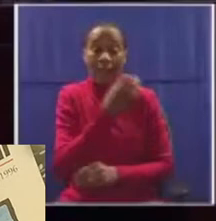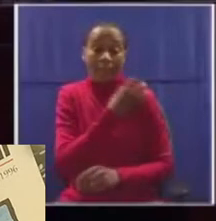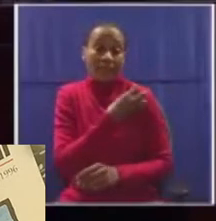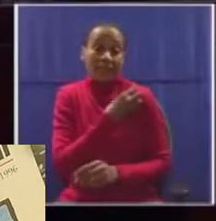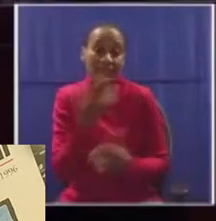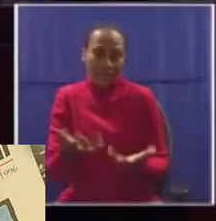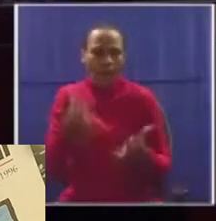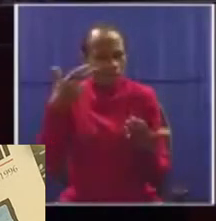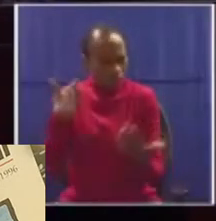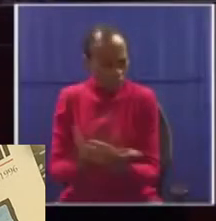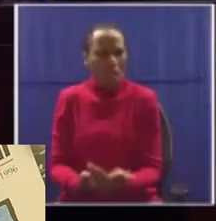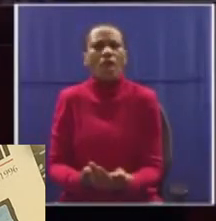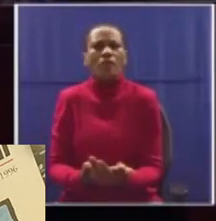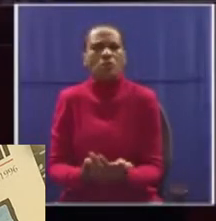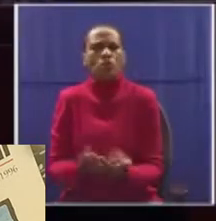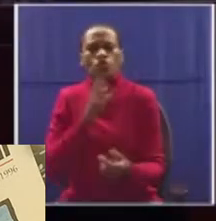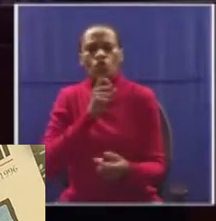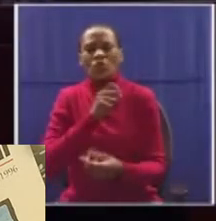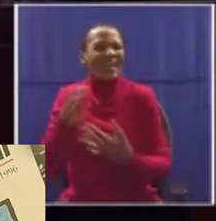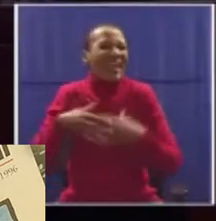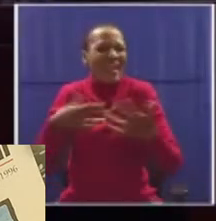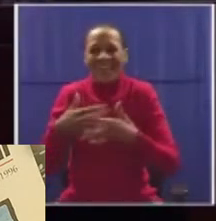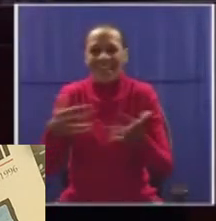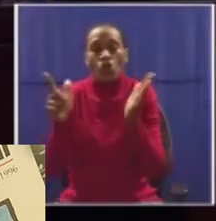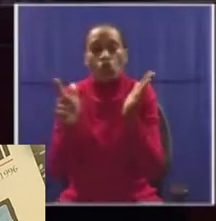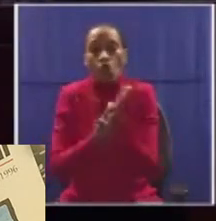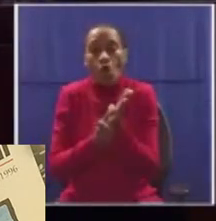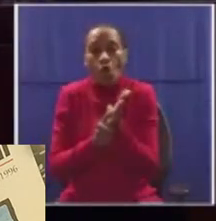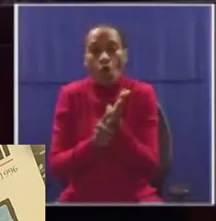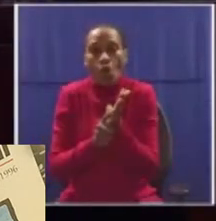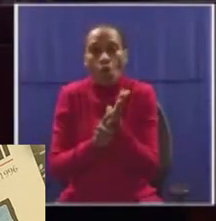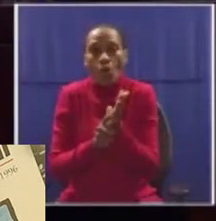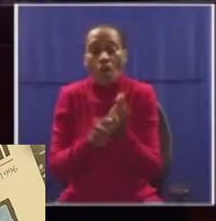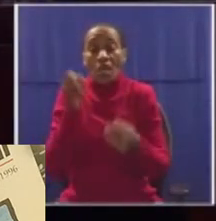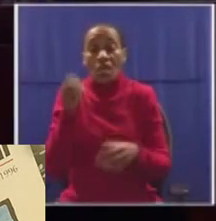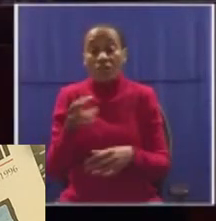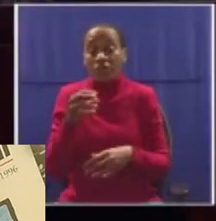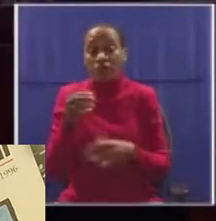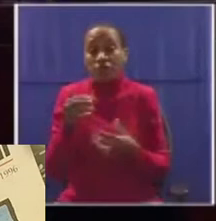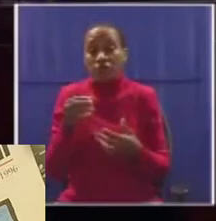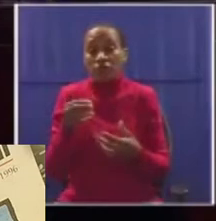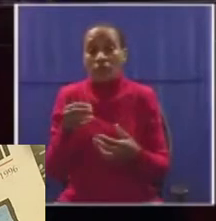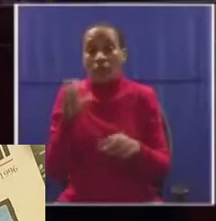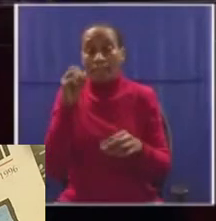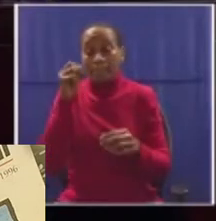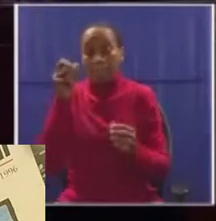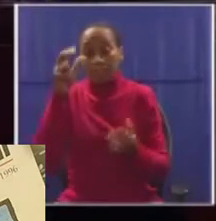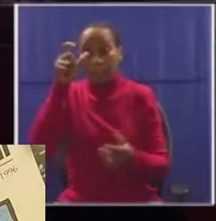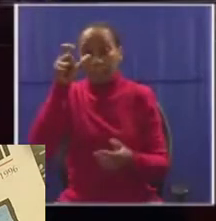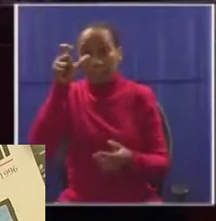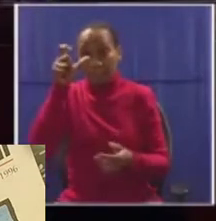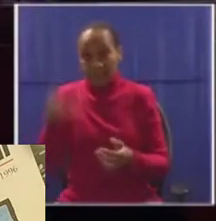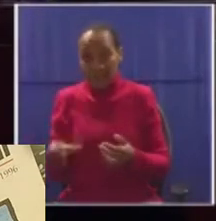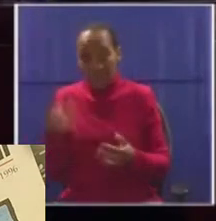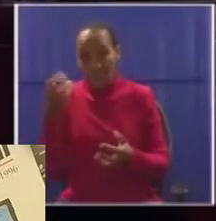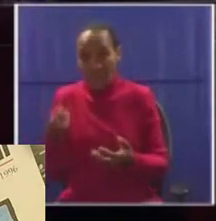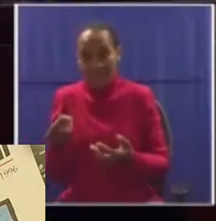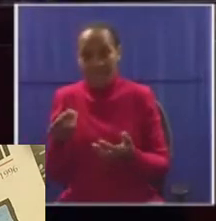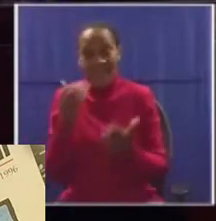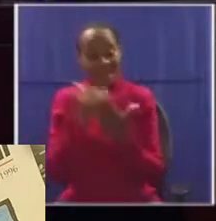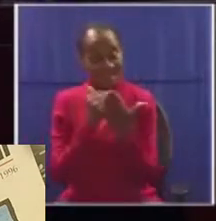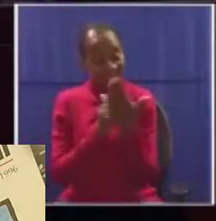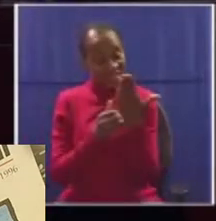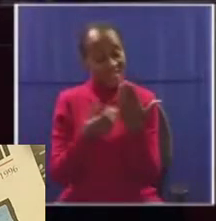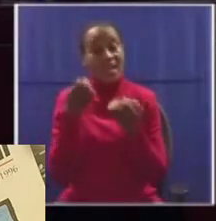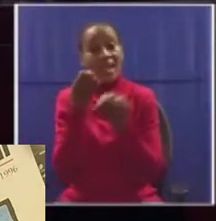the minister to exempt any law enforcement agency from the prohibited acts of possessing and Manufacturing listed equipment